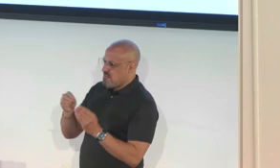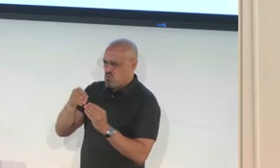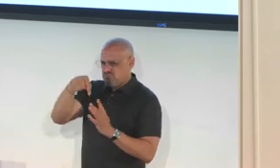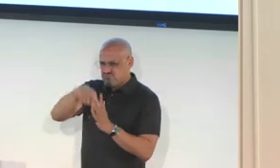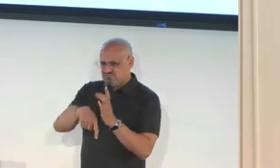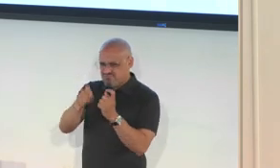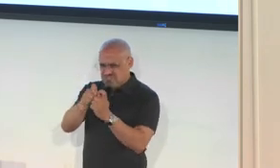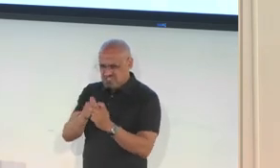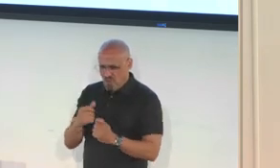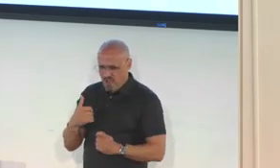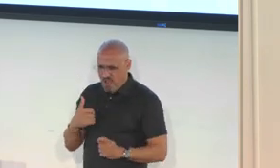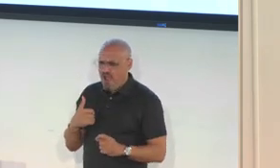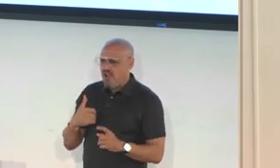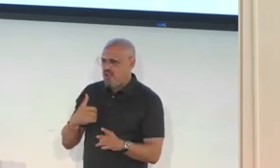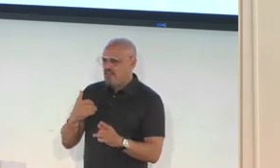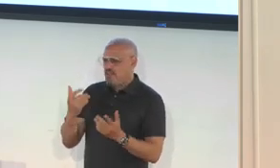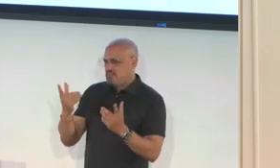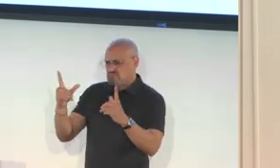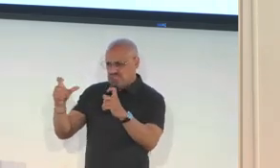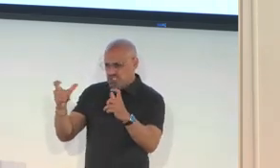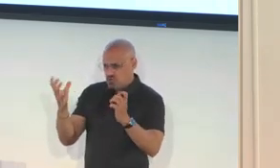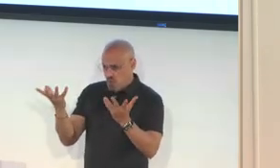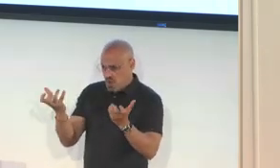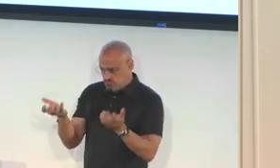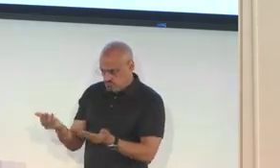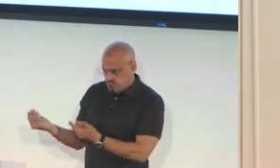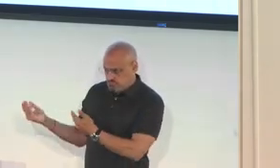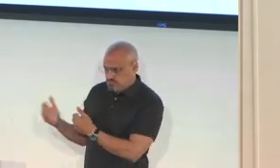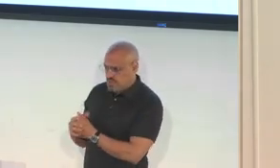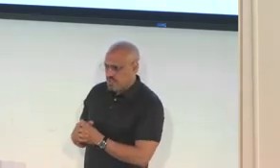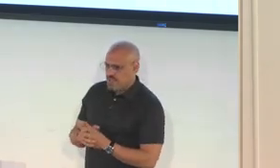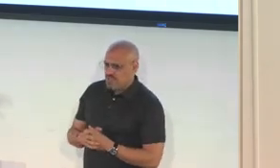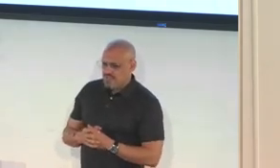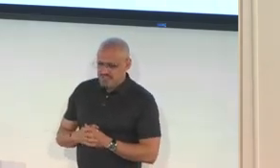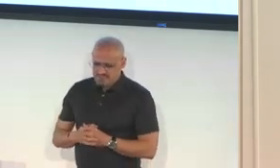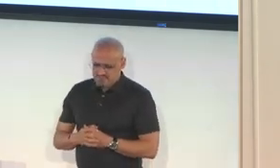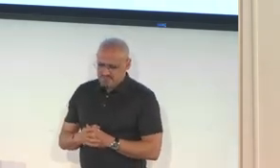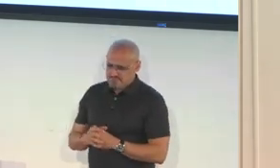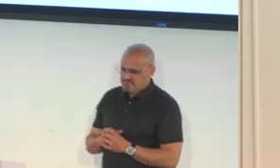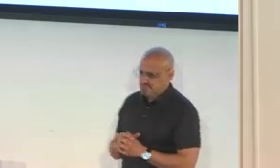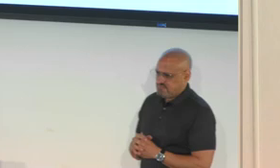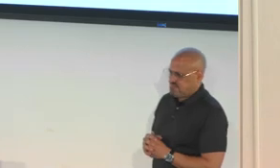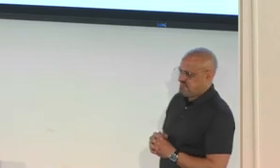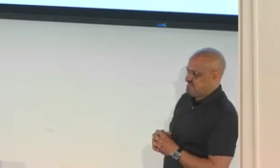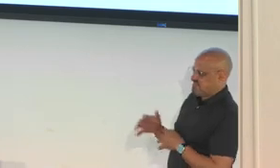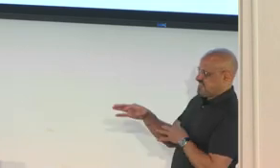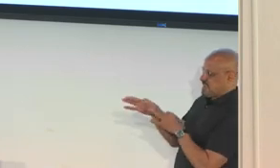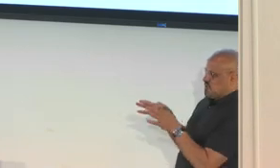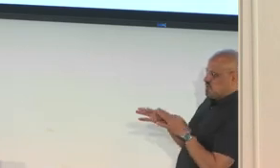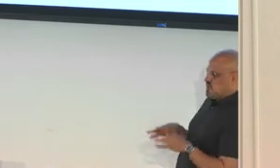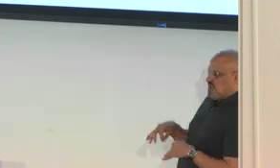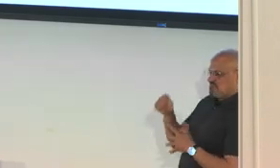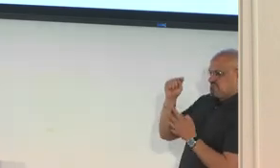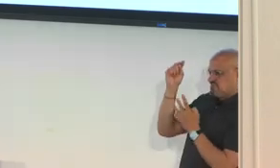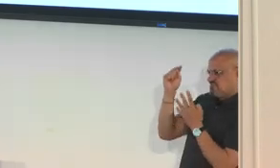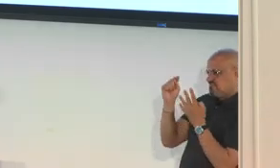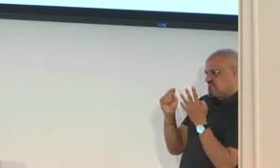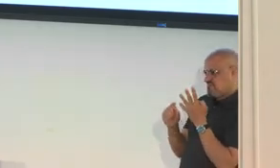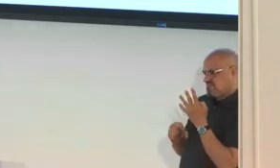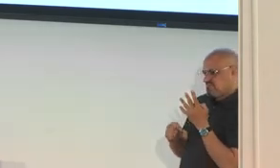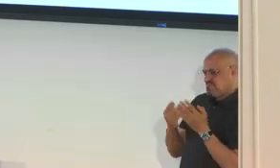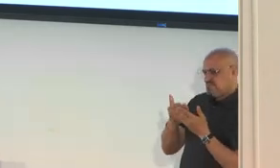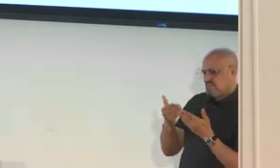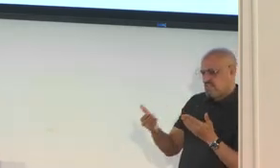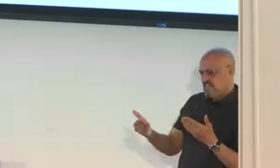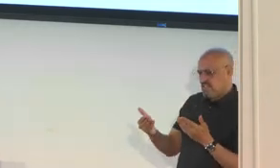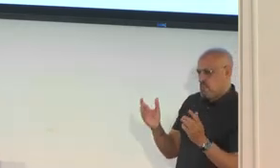purely because I know some people would probably want to take a picture. So I'll just leave that up for a second, which describes all of these aspects in a